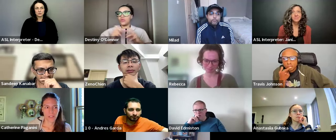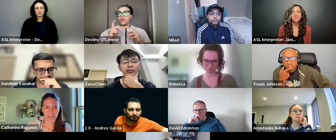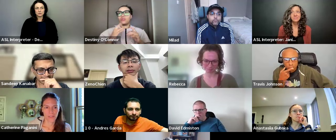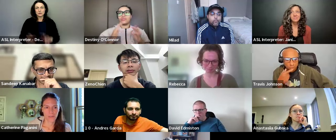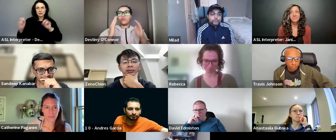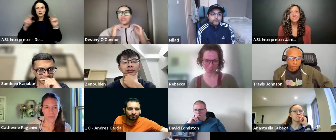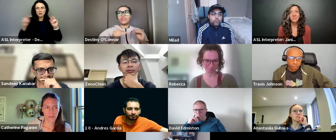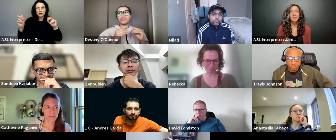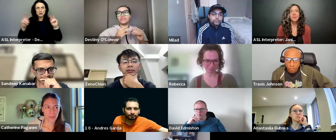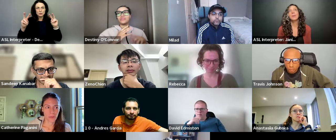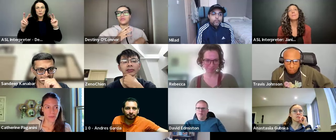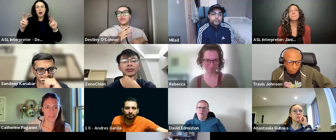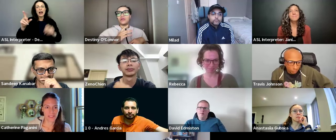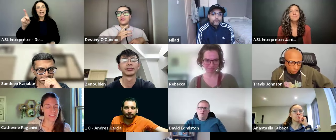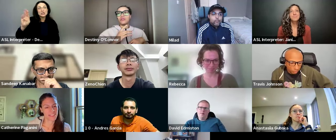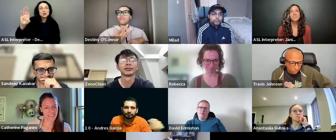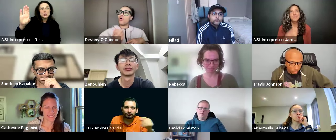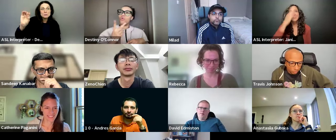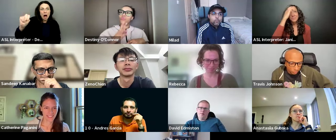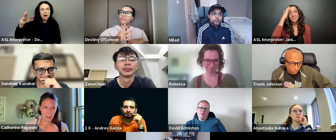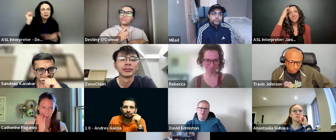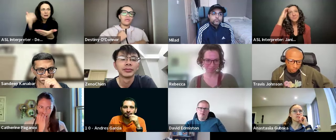Yeah, keep kind of coming up, so.